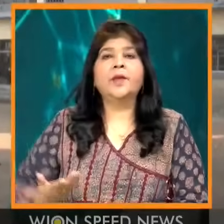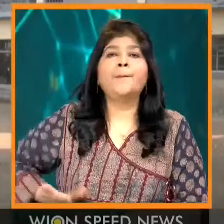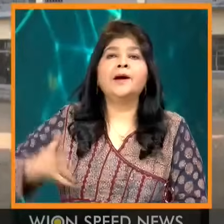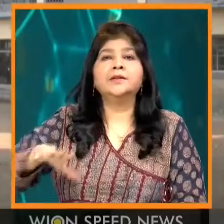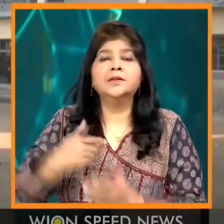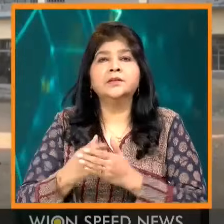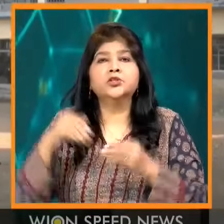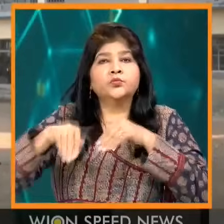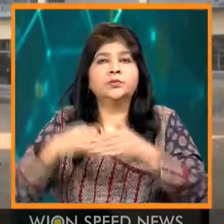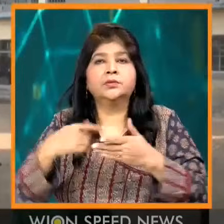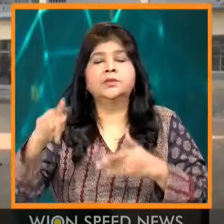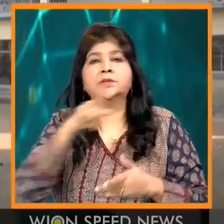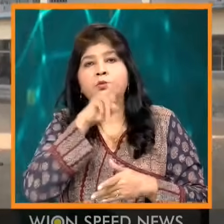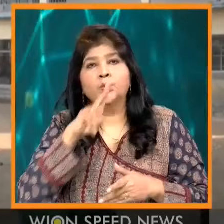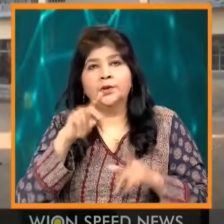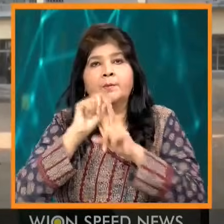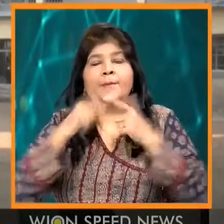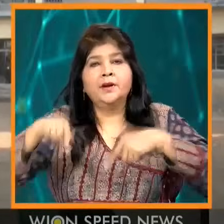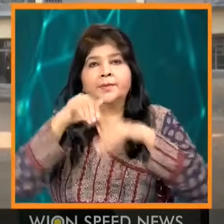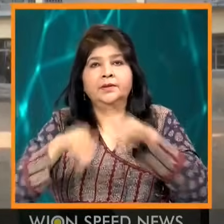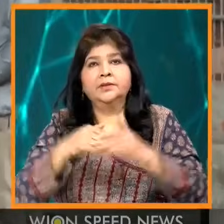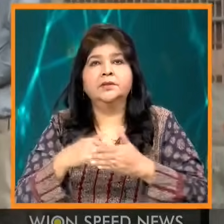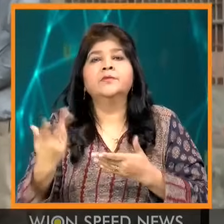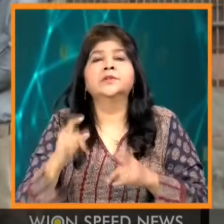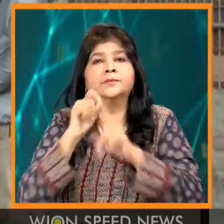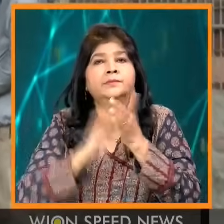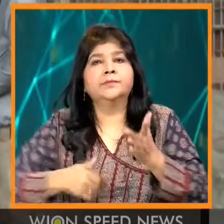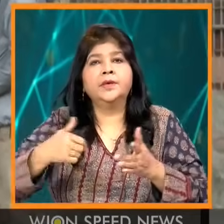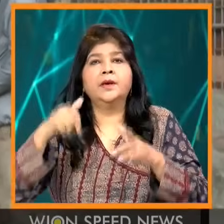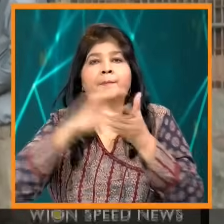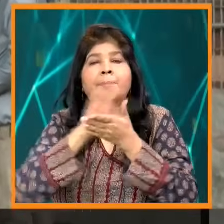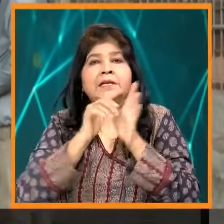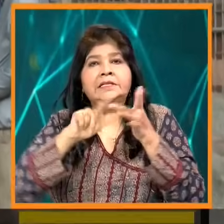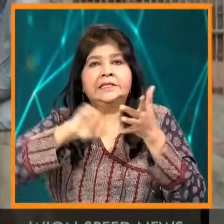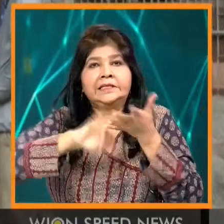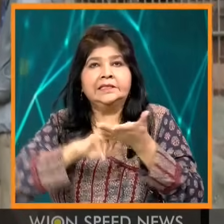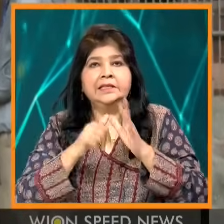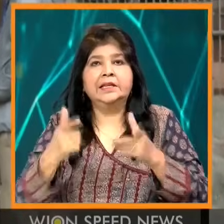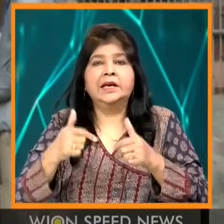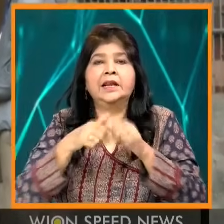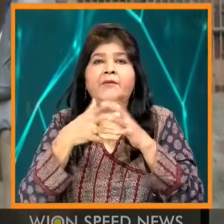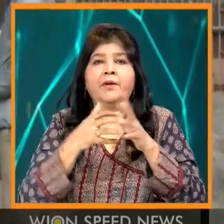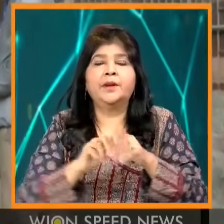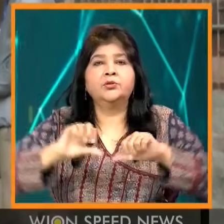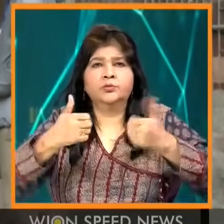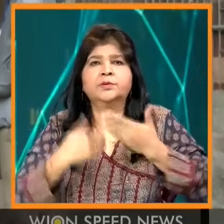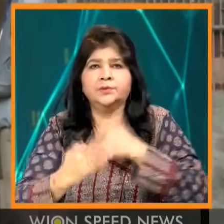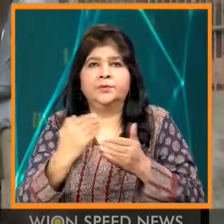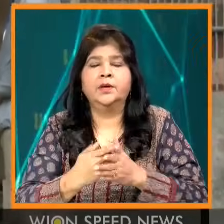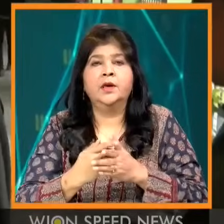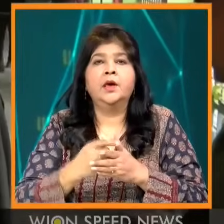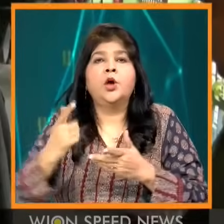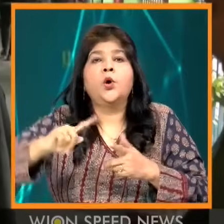Bangladesh is voting in its 12th parliamentary elections, which Prime Minister Sheikh Hasina and her Awami League is expected to win.